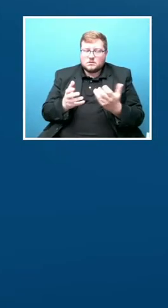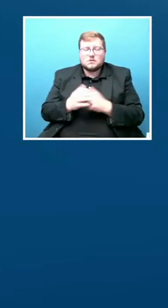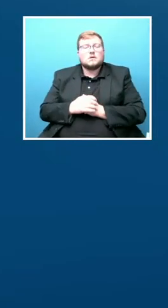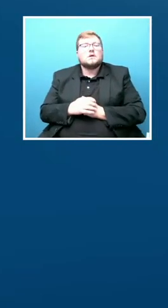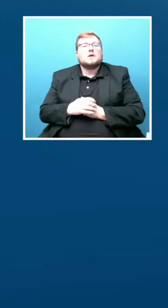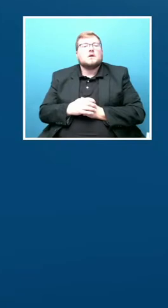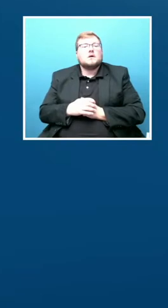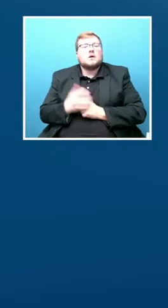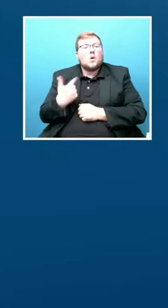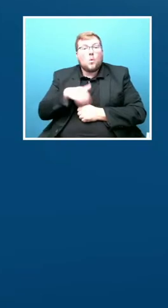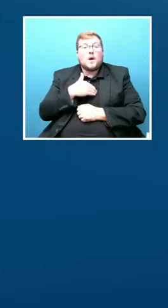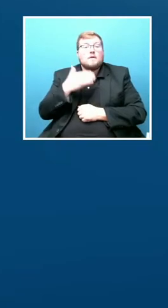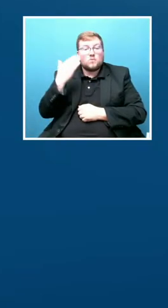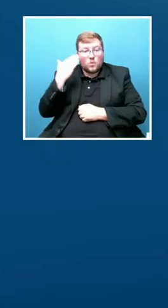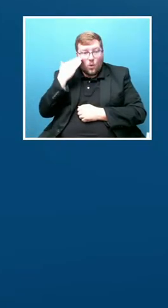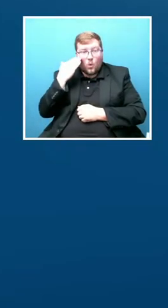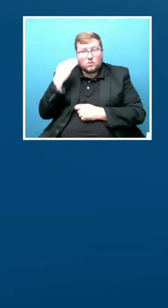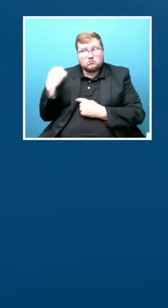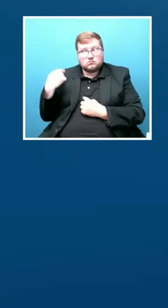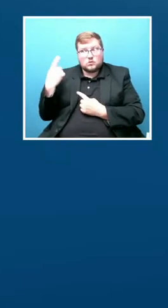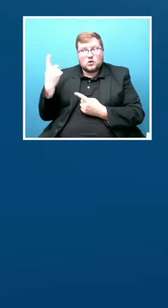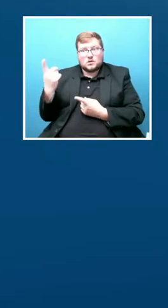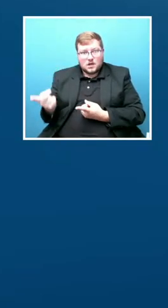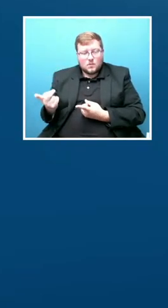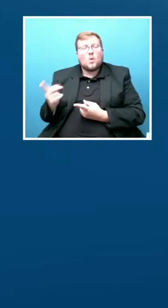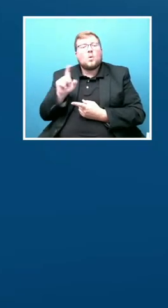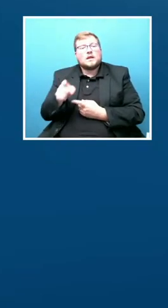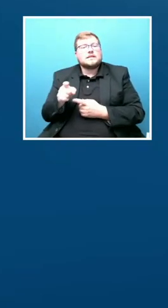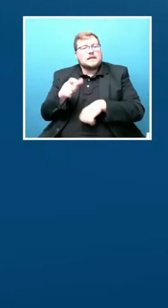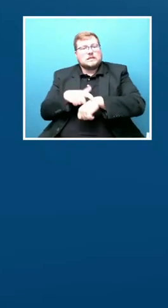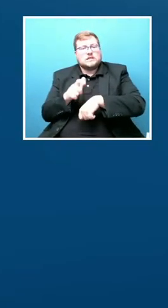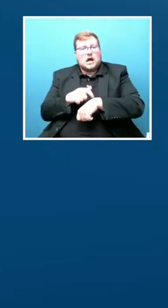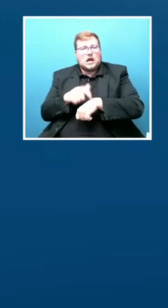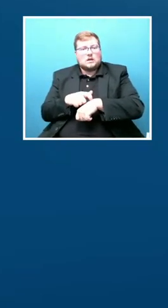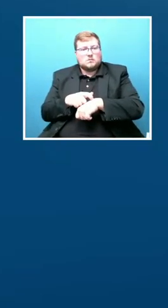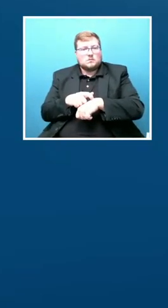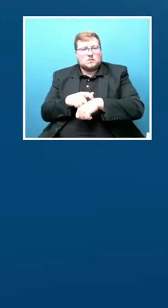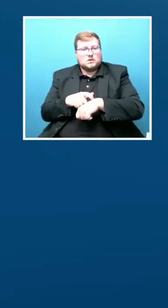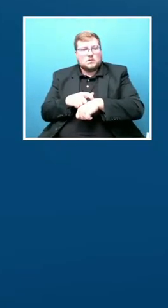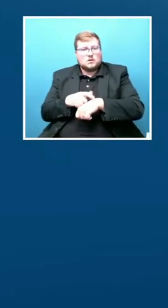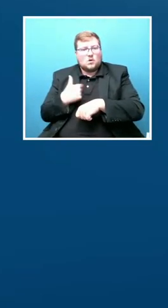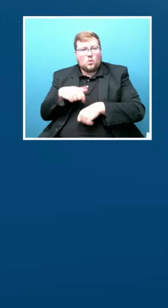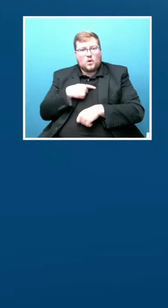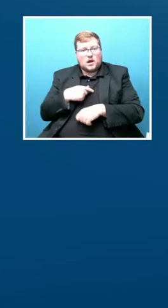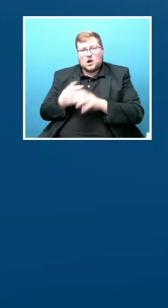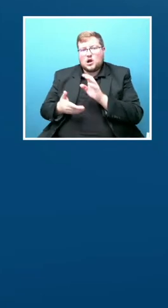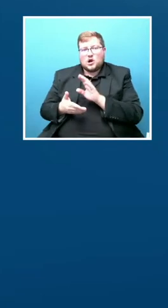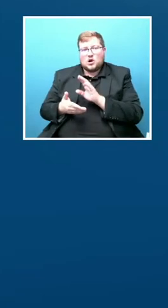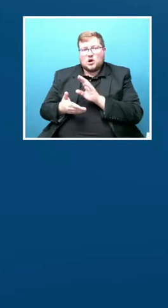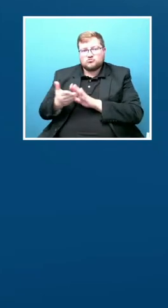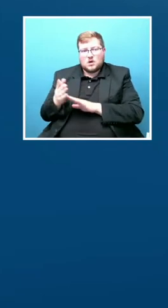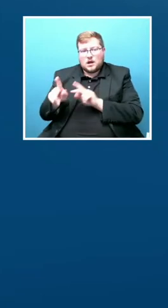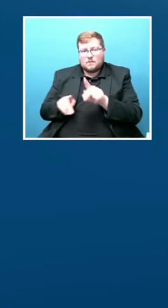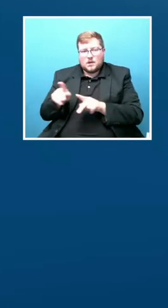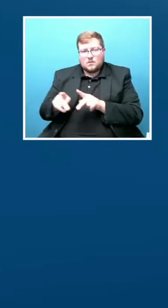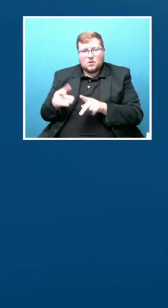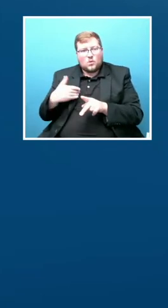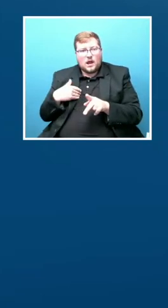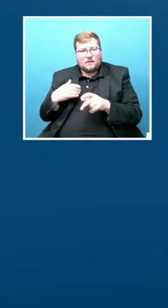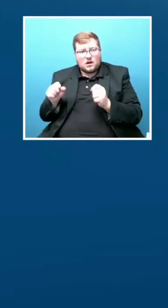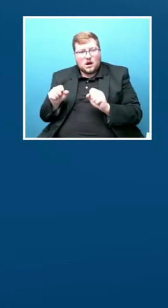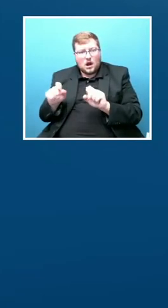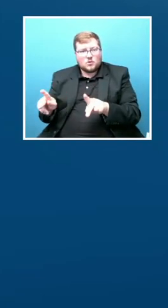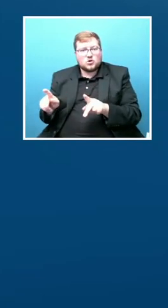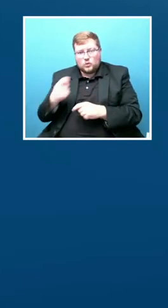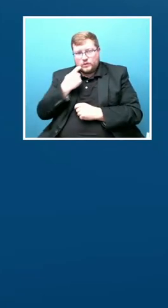have known for a long time that it's going to take a while when we are running people when we have an opportunity. Just